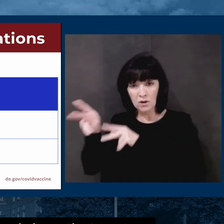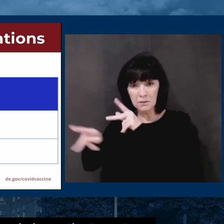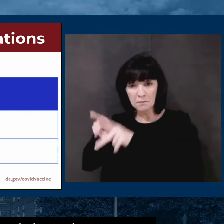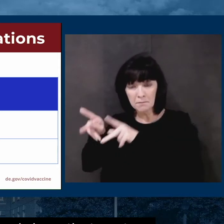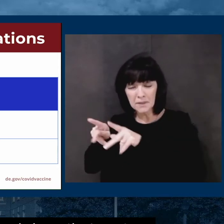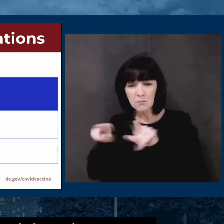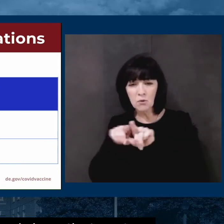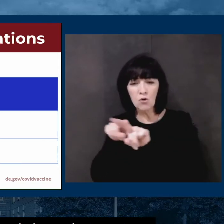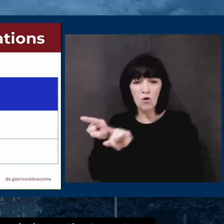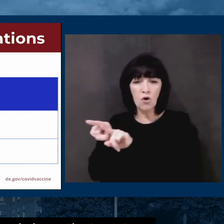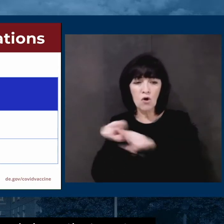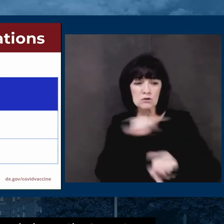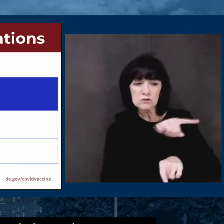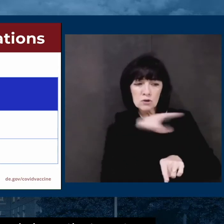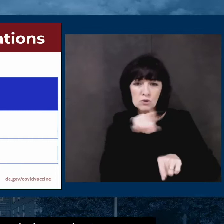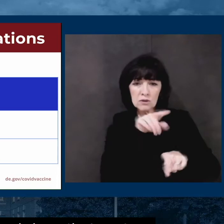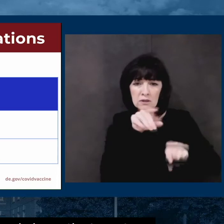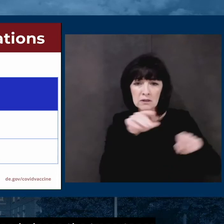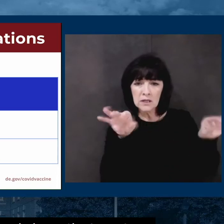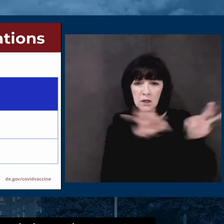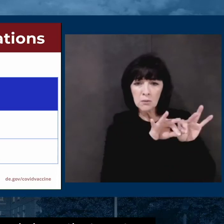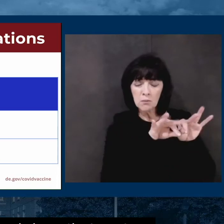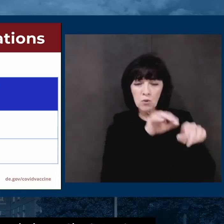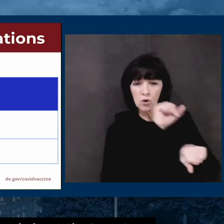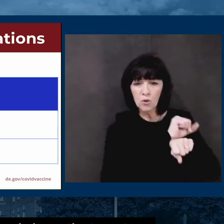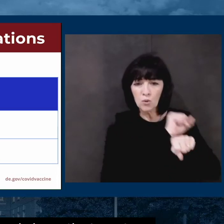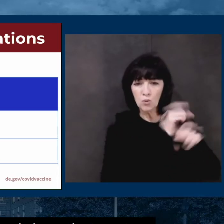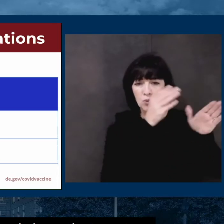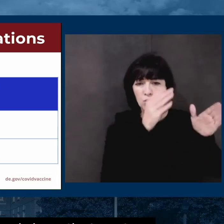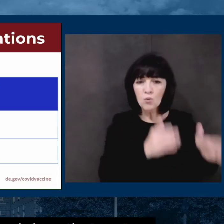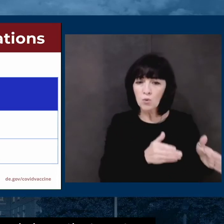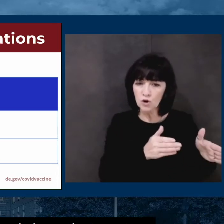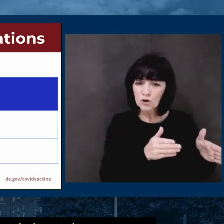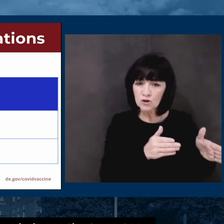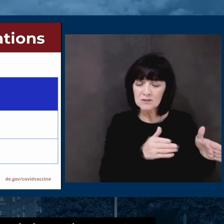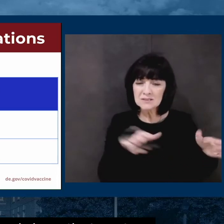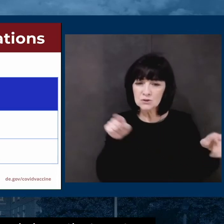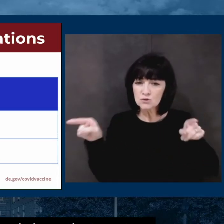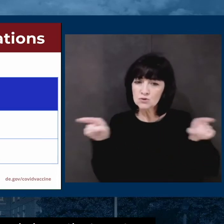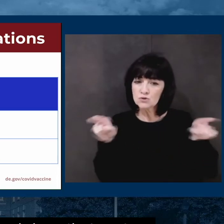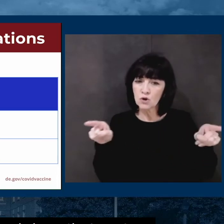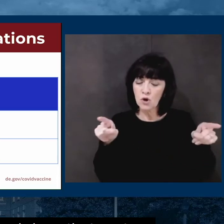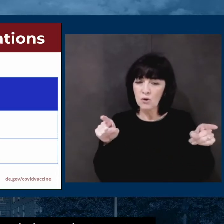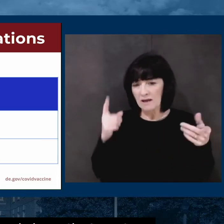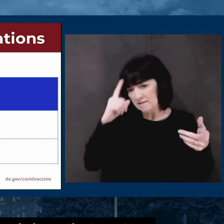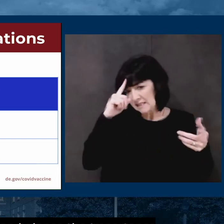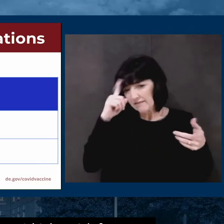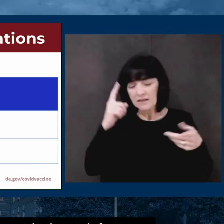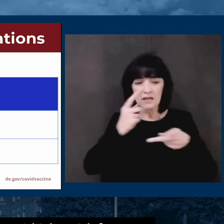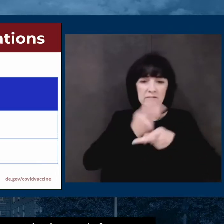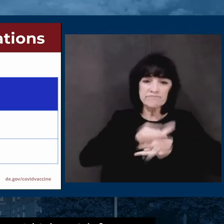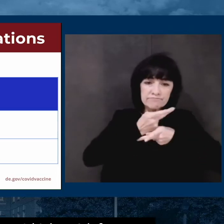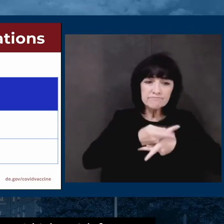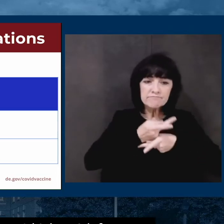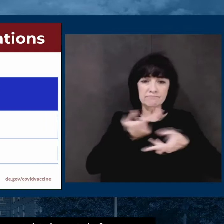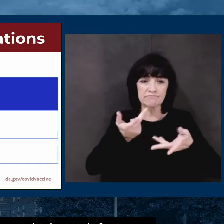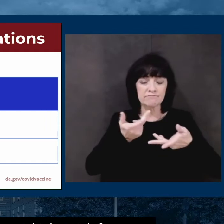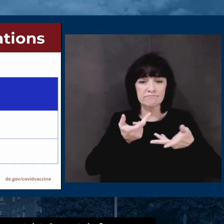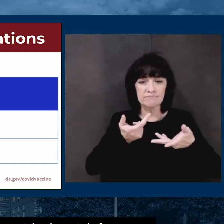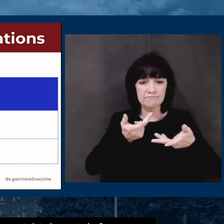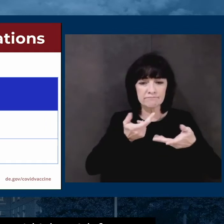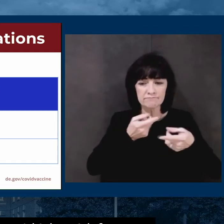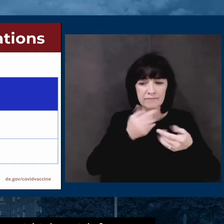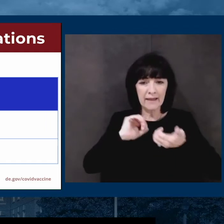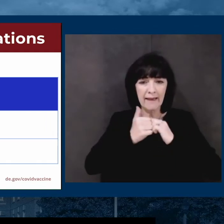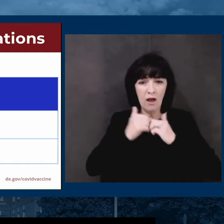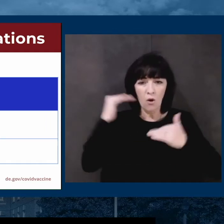that are at highest risk for significant or severe outcomes, which could be disability as well as death. So again, we're still waiting for more